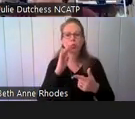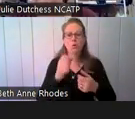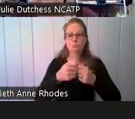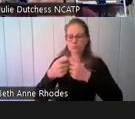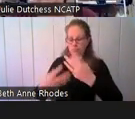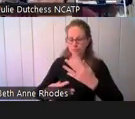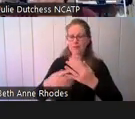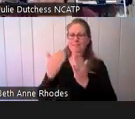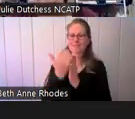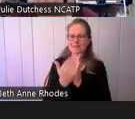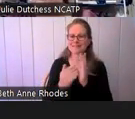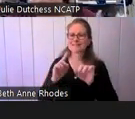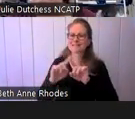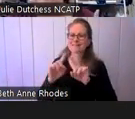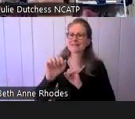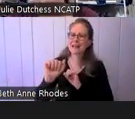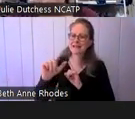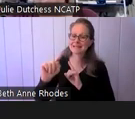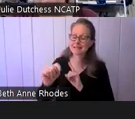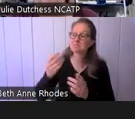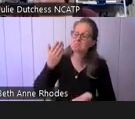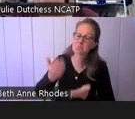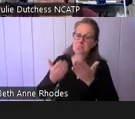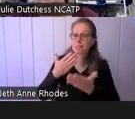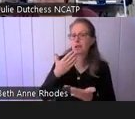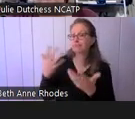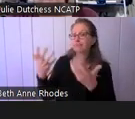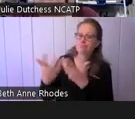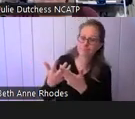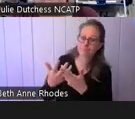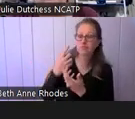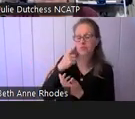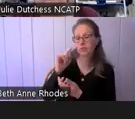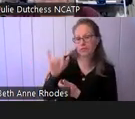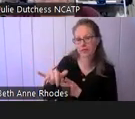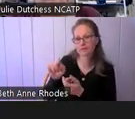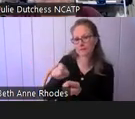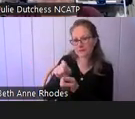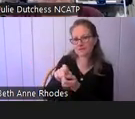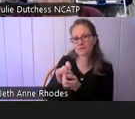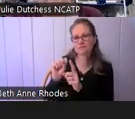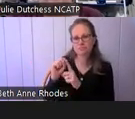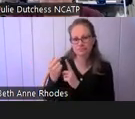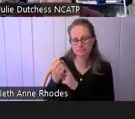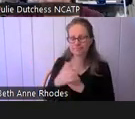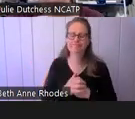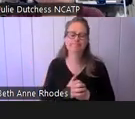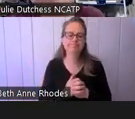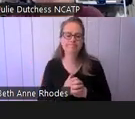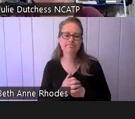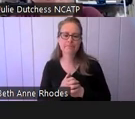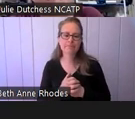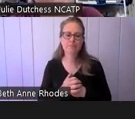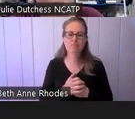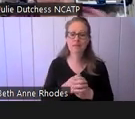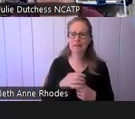of different AT that might be a good option for that. And so with that, it not only